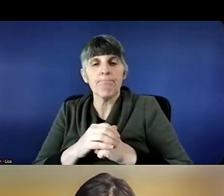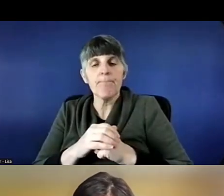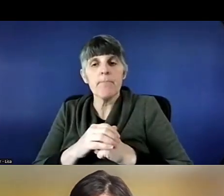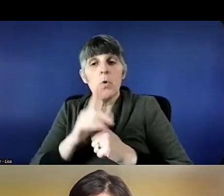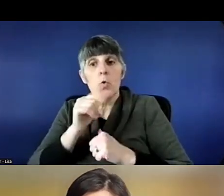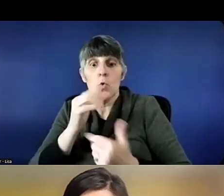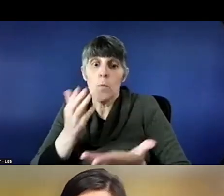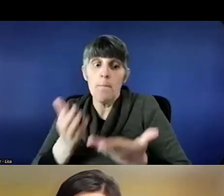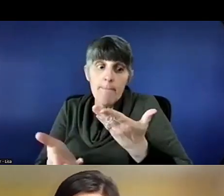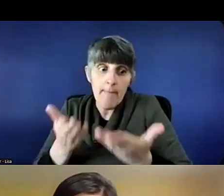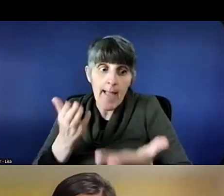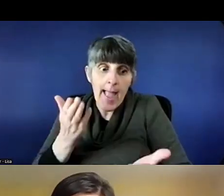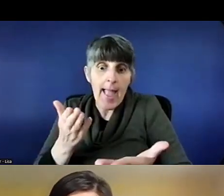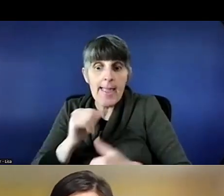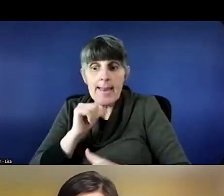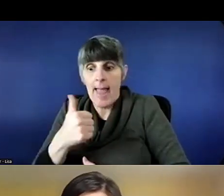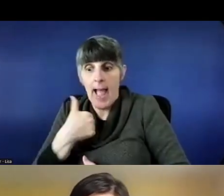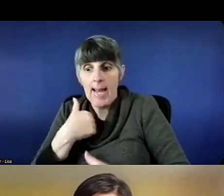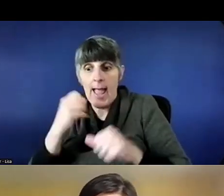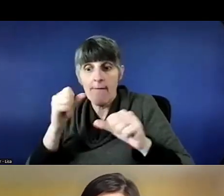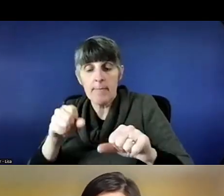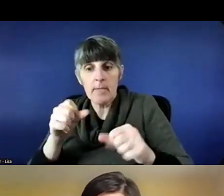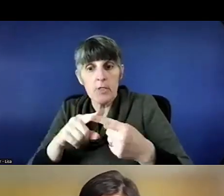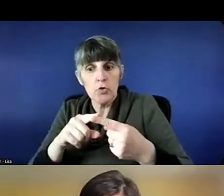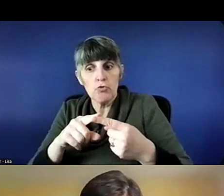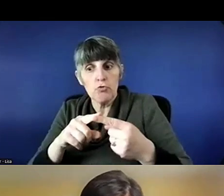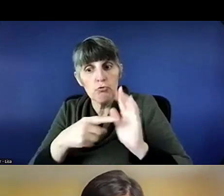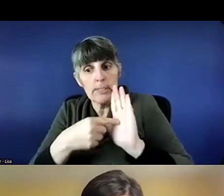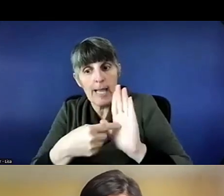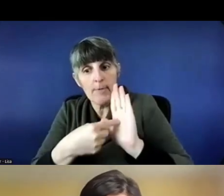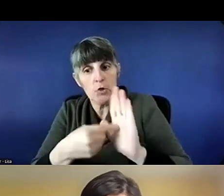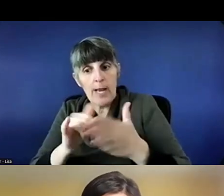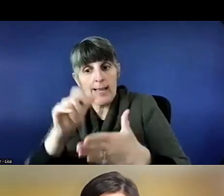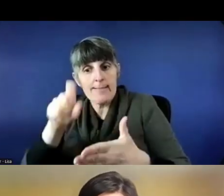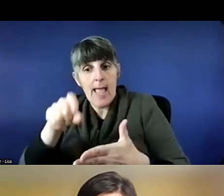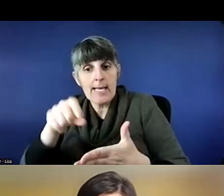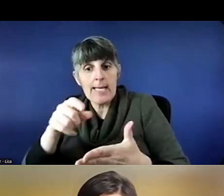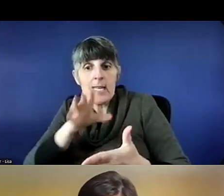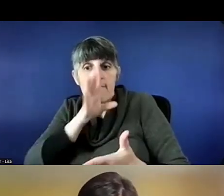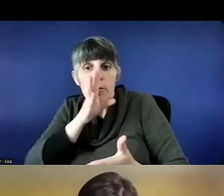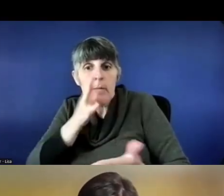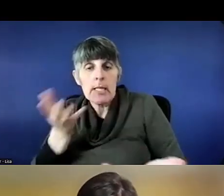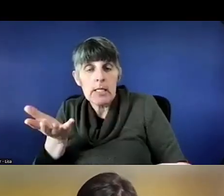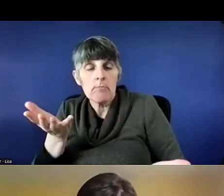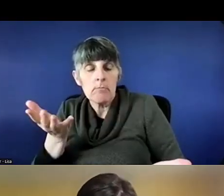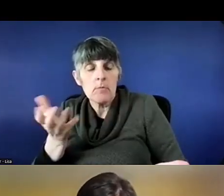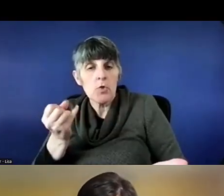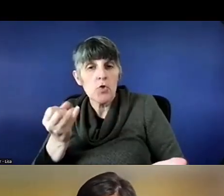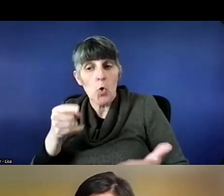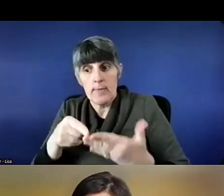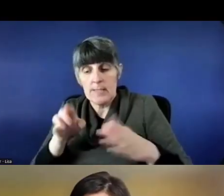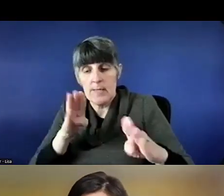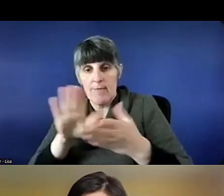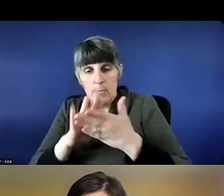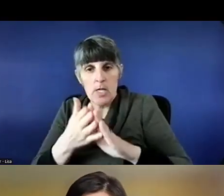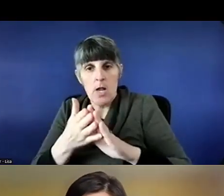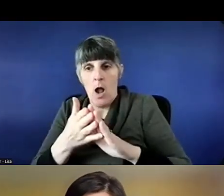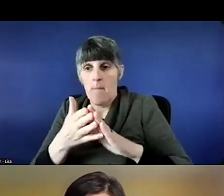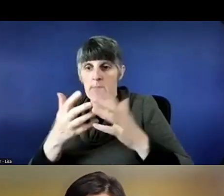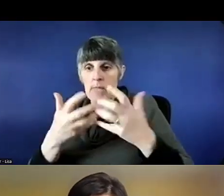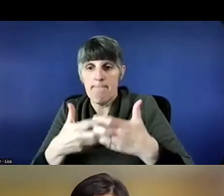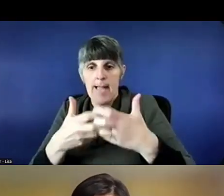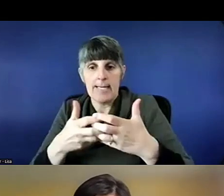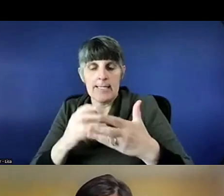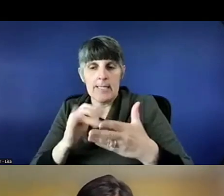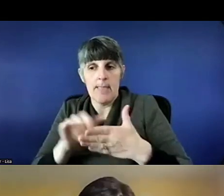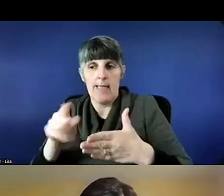who may not have the ability to demonstrate that need verbally. So these behaviors become the mechanism by which